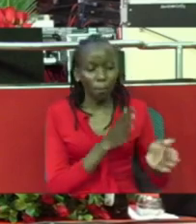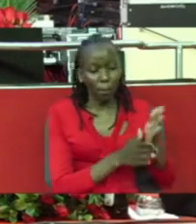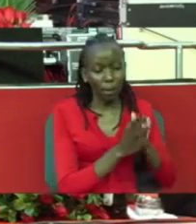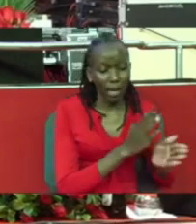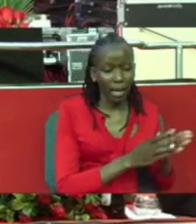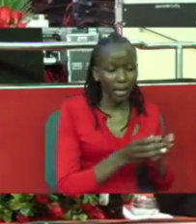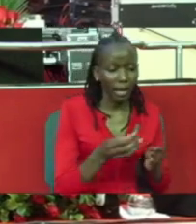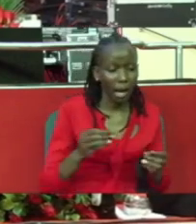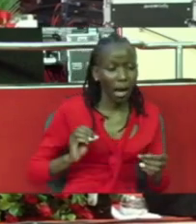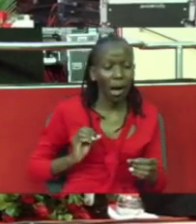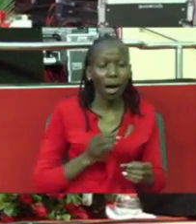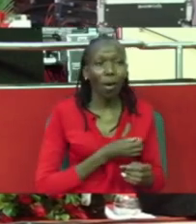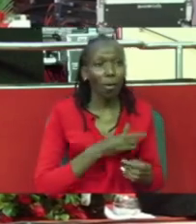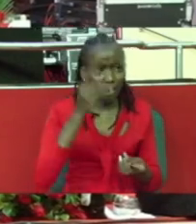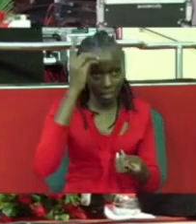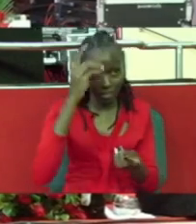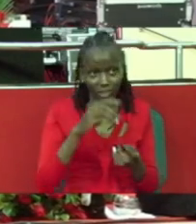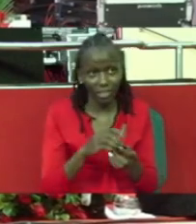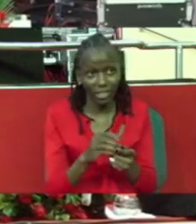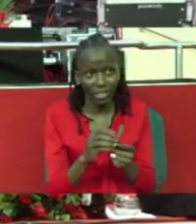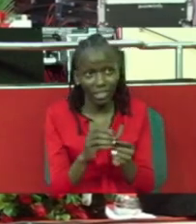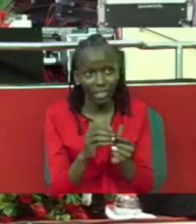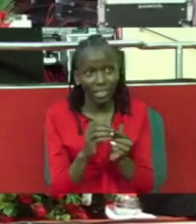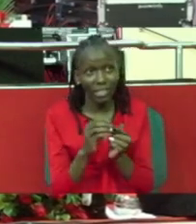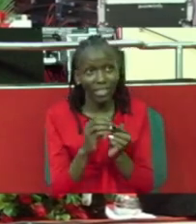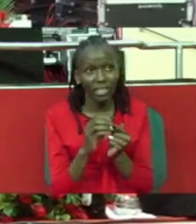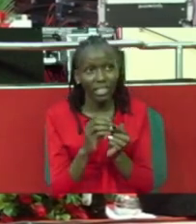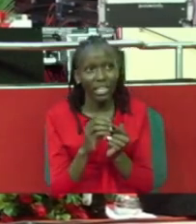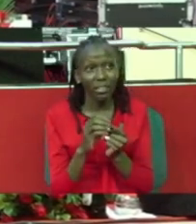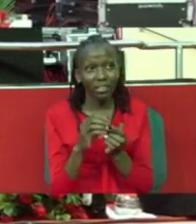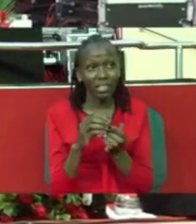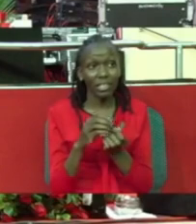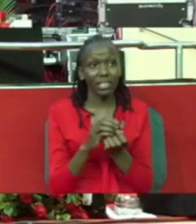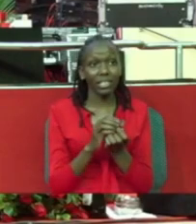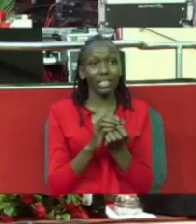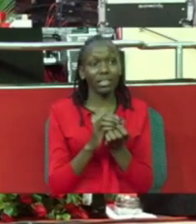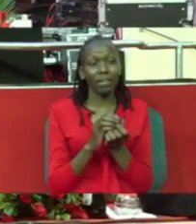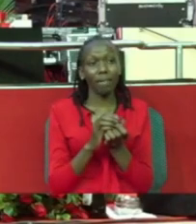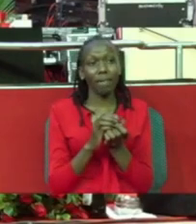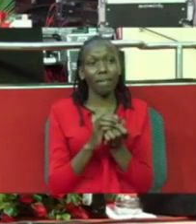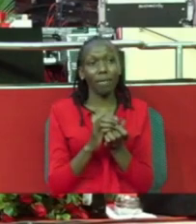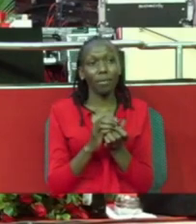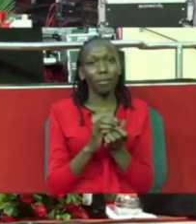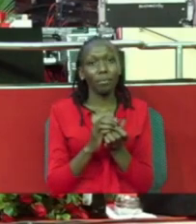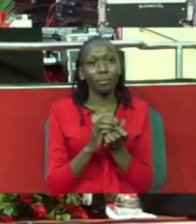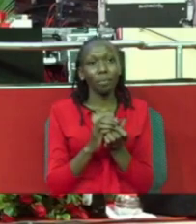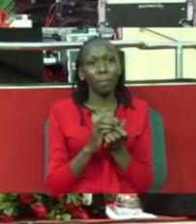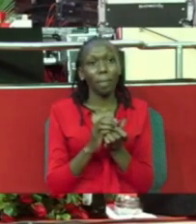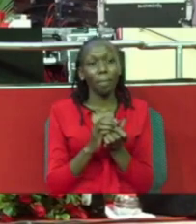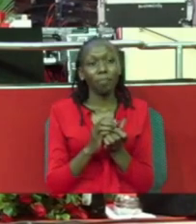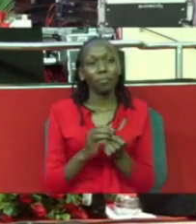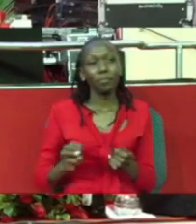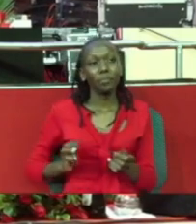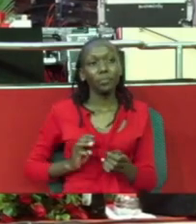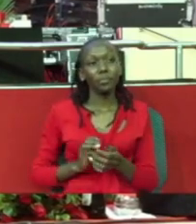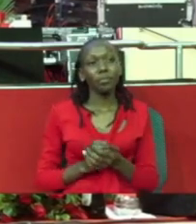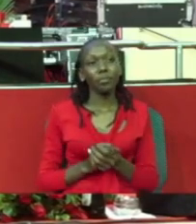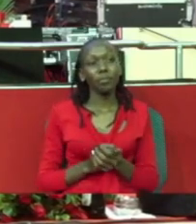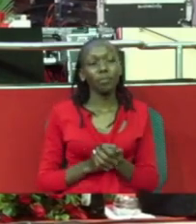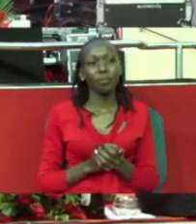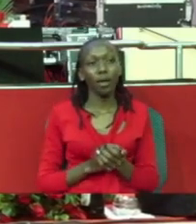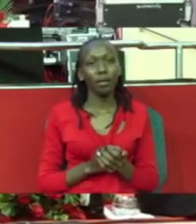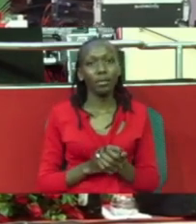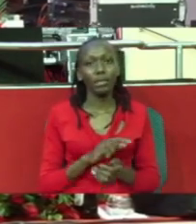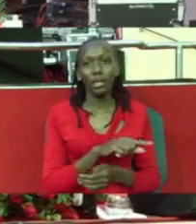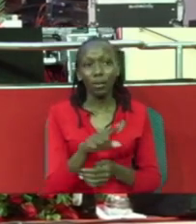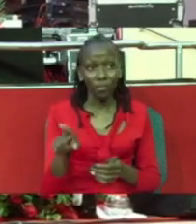tuzalisha hatima yetu. We must burn the destiny of our children. Ni lazima tuzalishe hatima ya watoto wetu. These destinies have